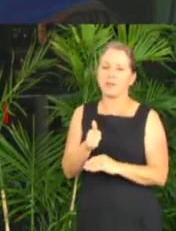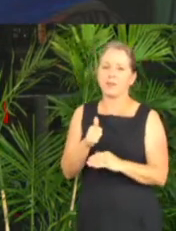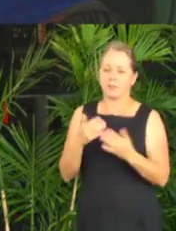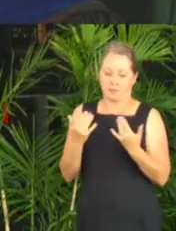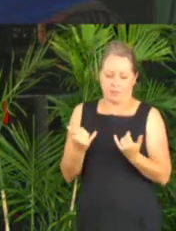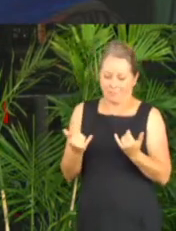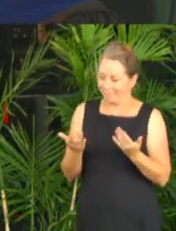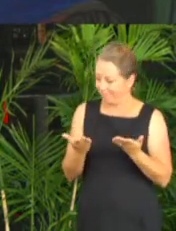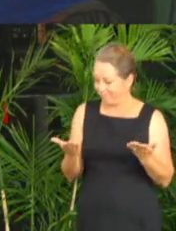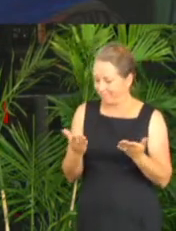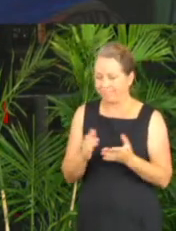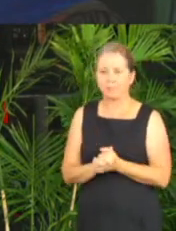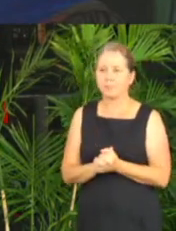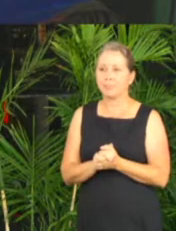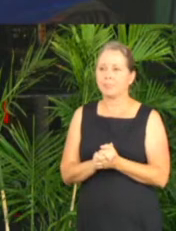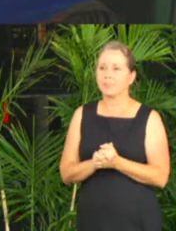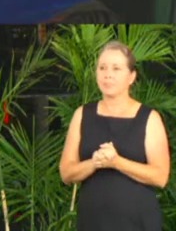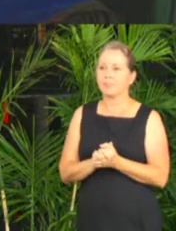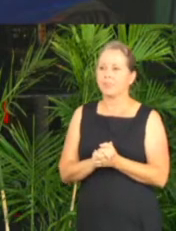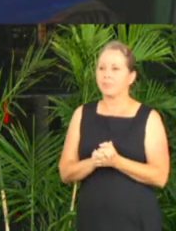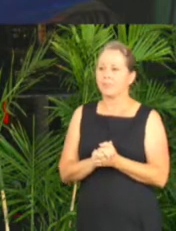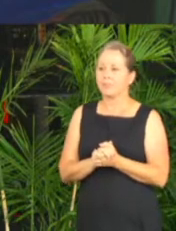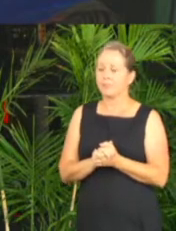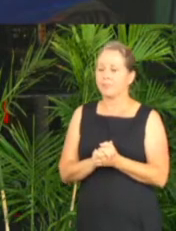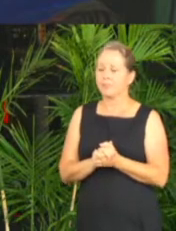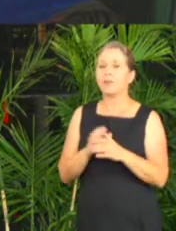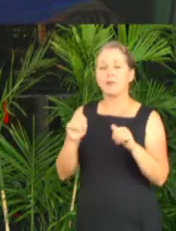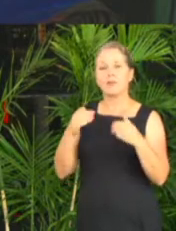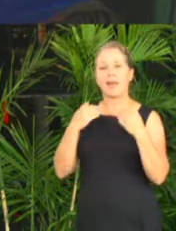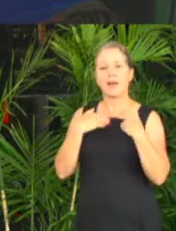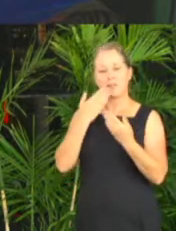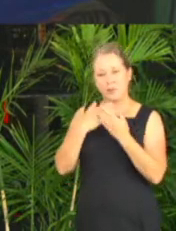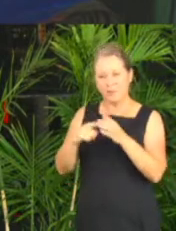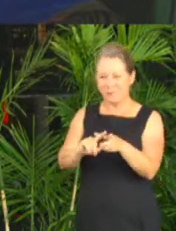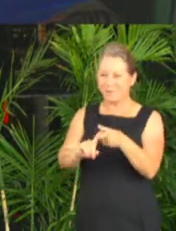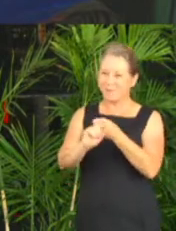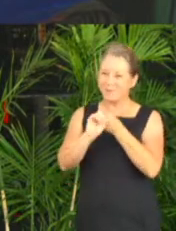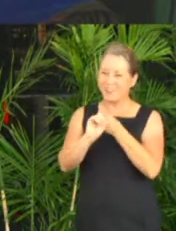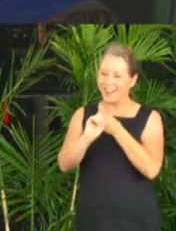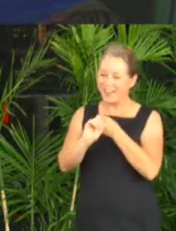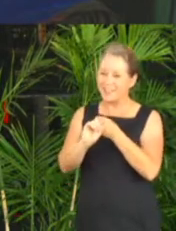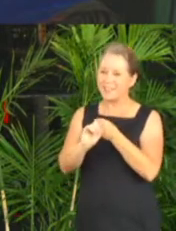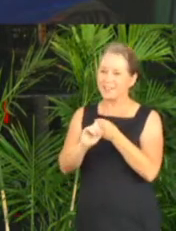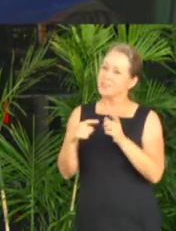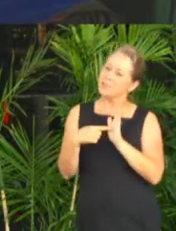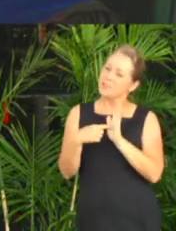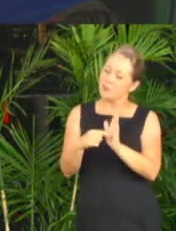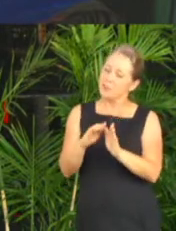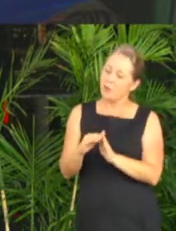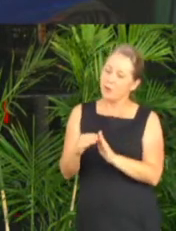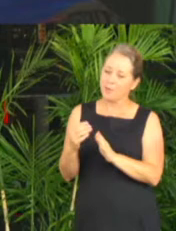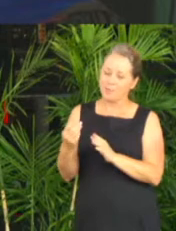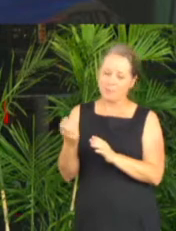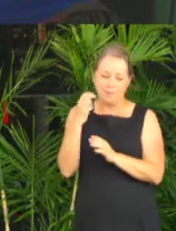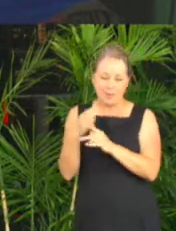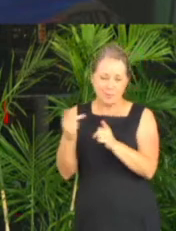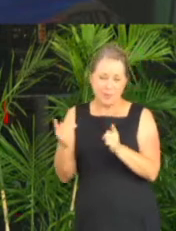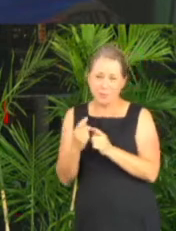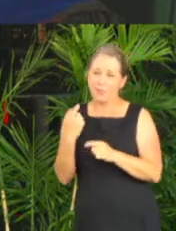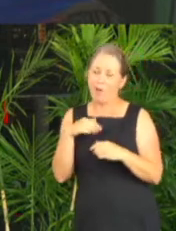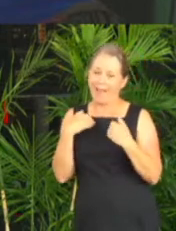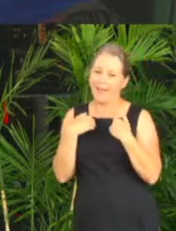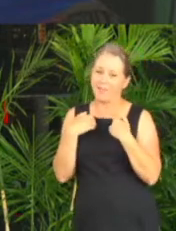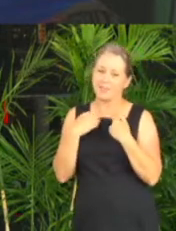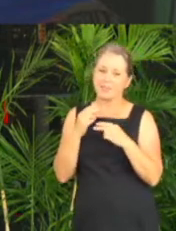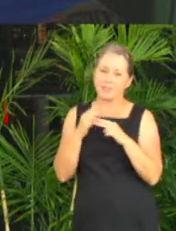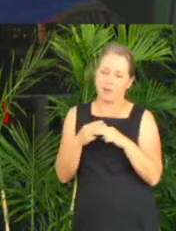current state of things. May you have good friends to mirror your blind spots. We all have blind spots.